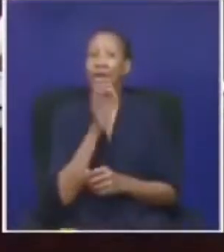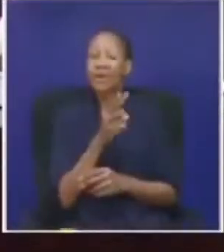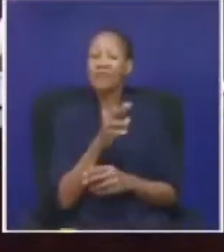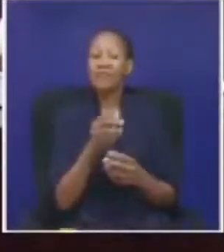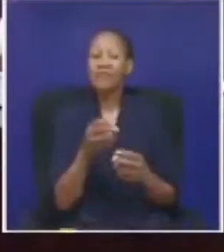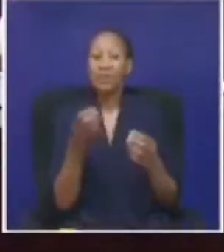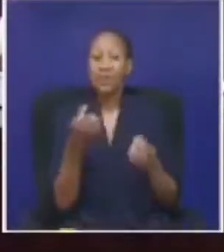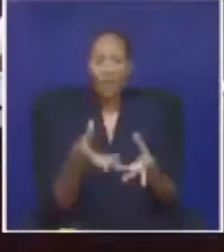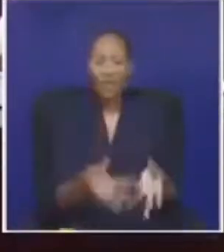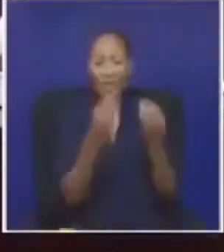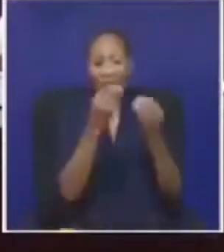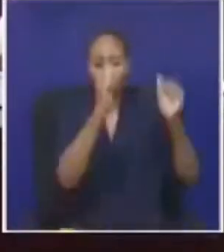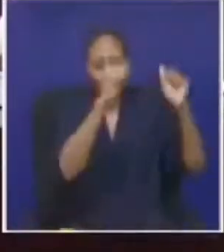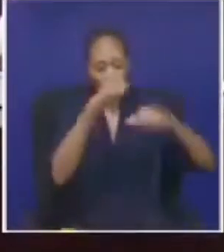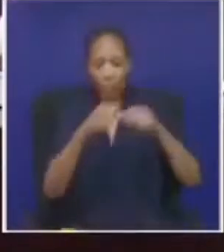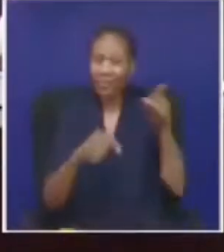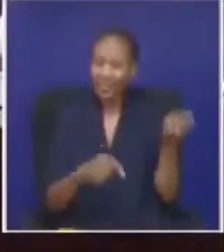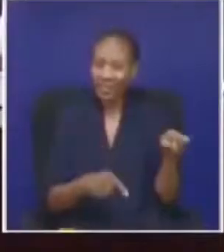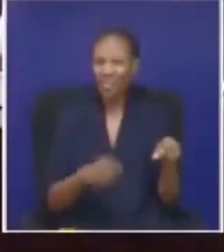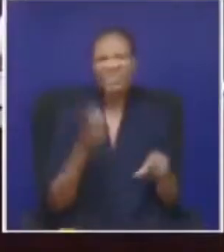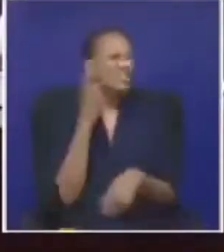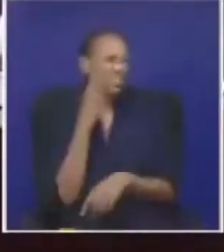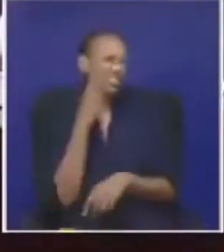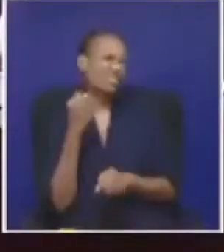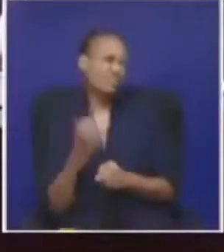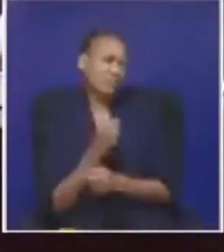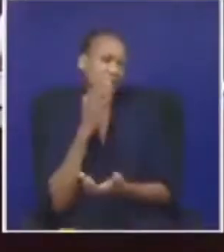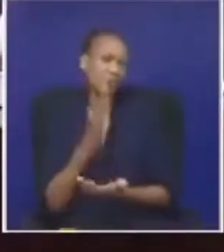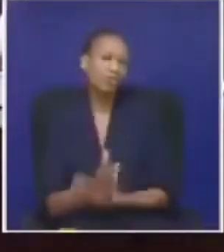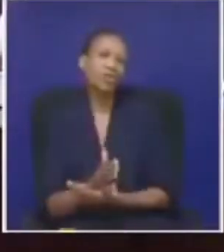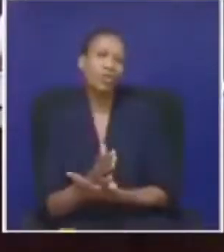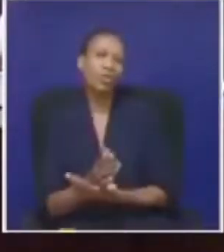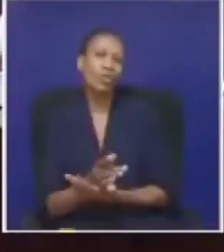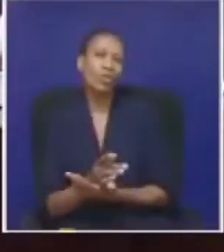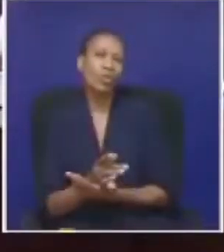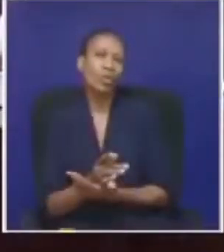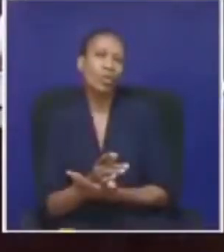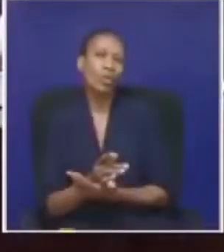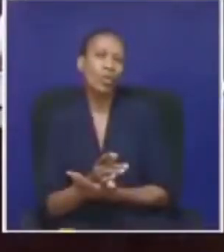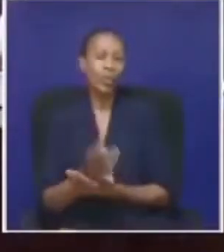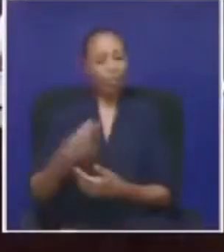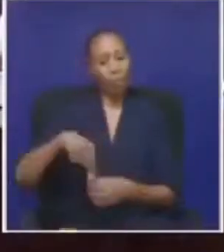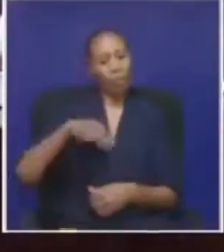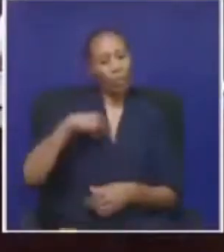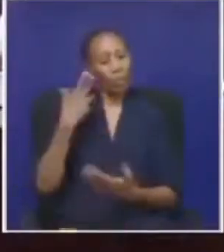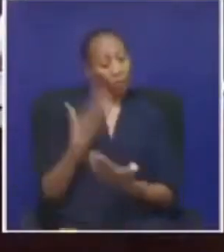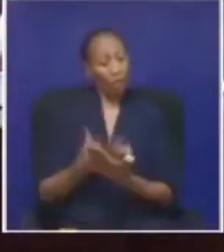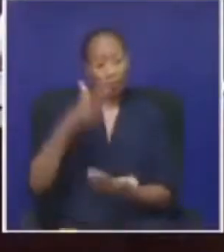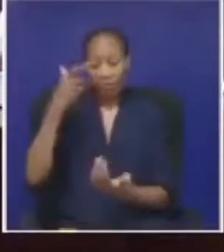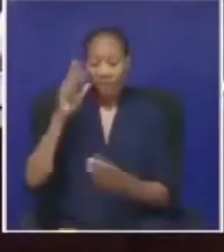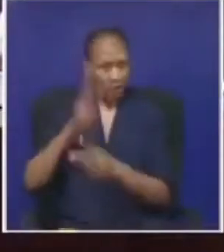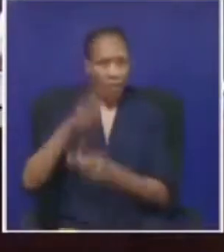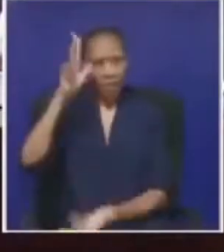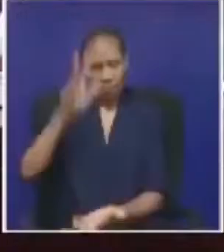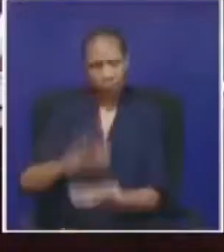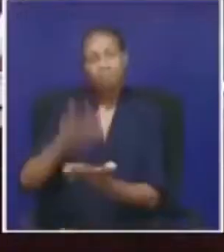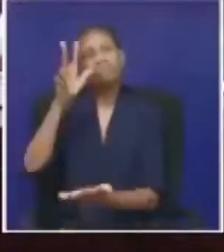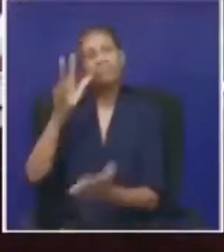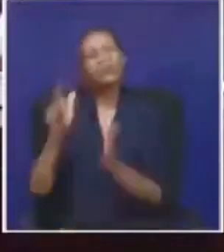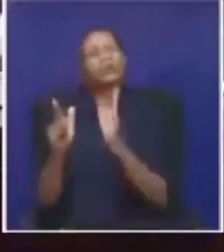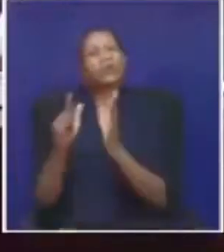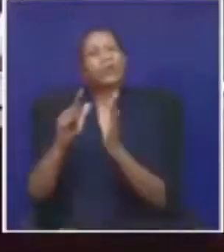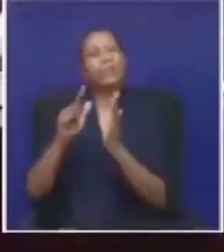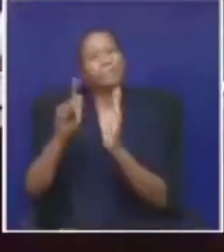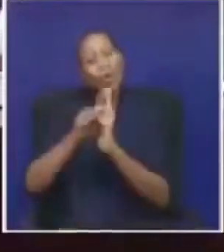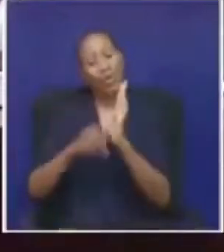very easy to ensure that we can pass the legislation that will